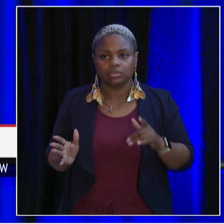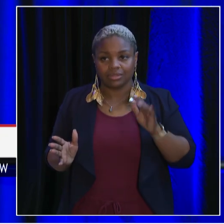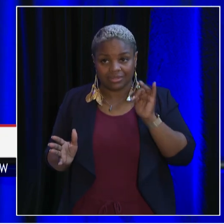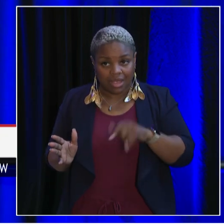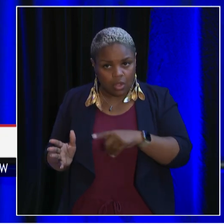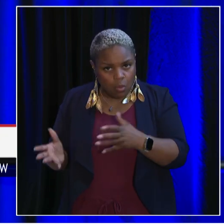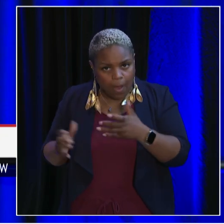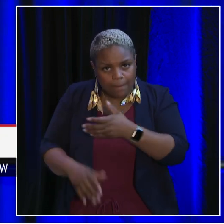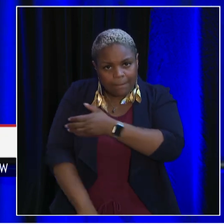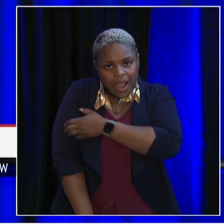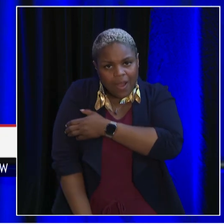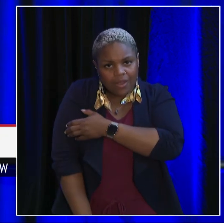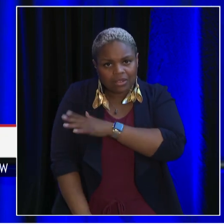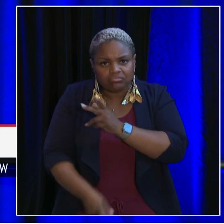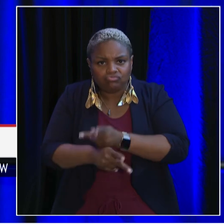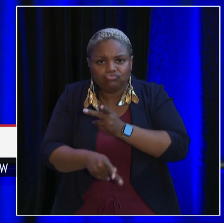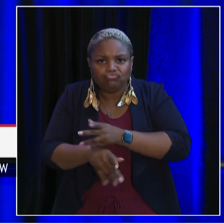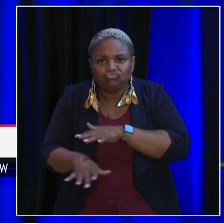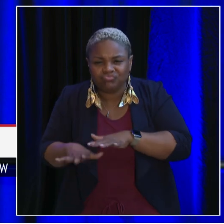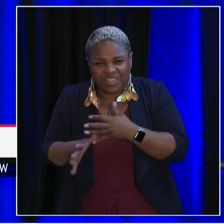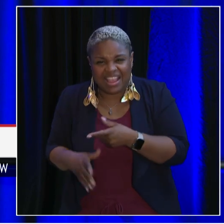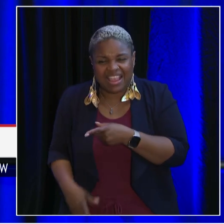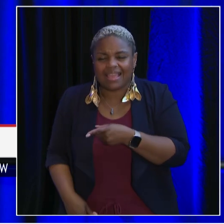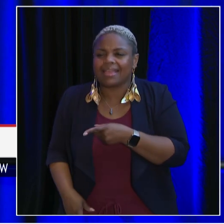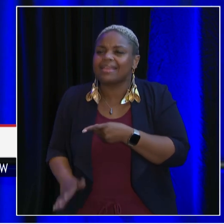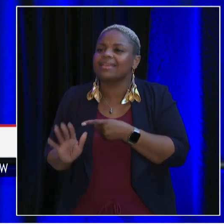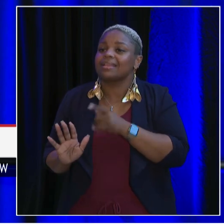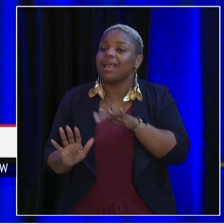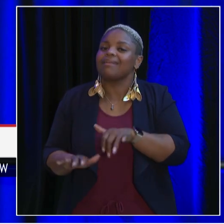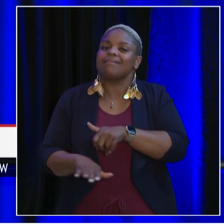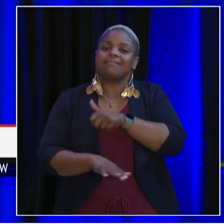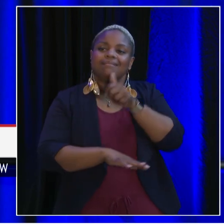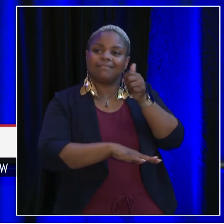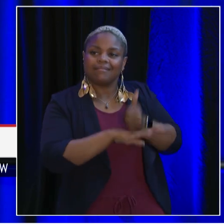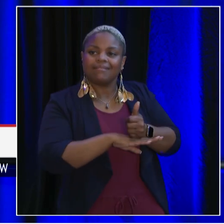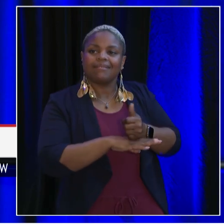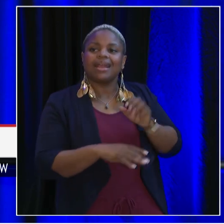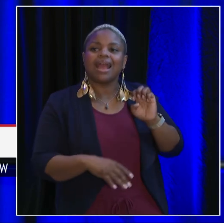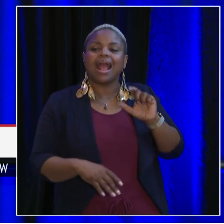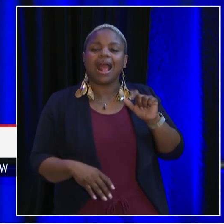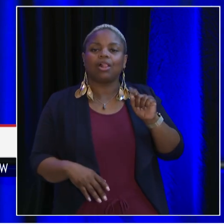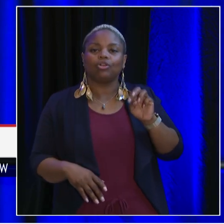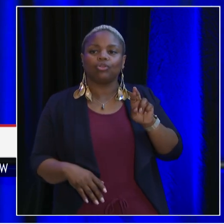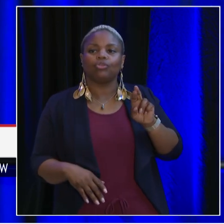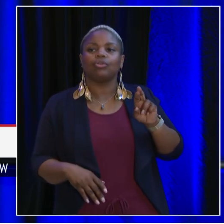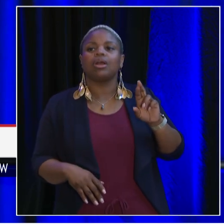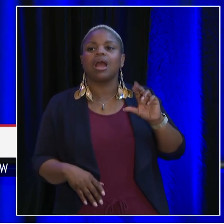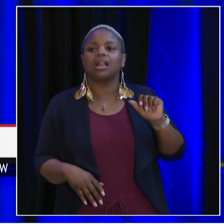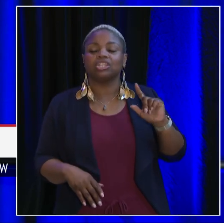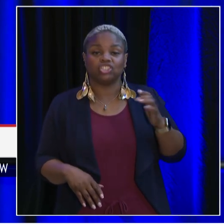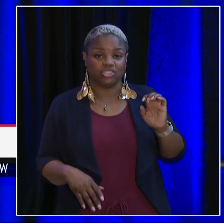power. In short, it was a compromise to appease slave owners, and it has got to go.